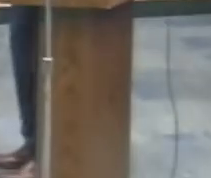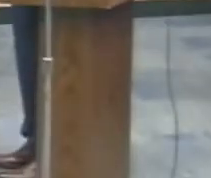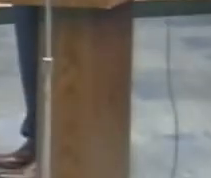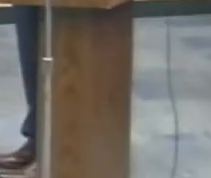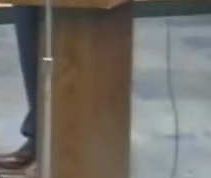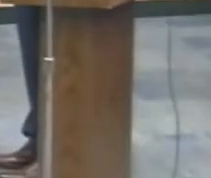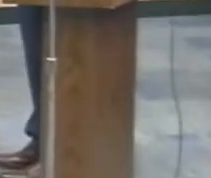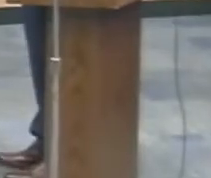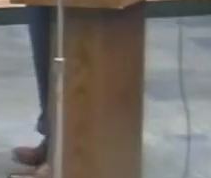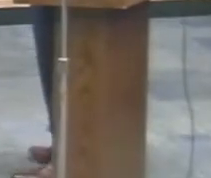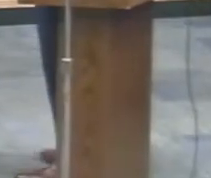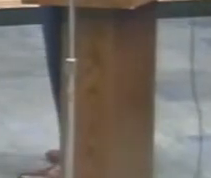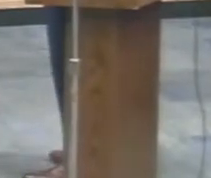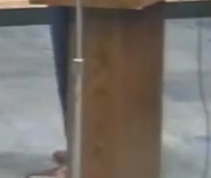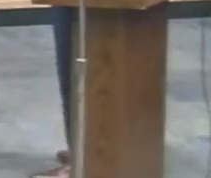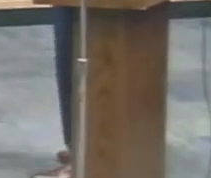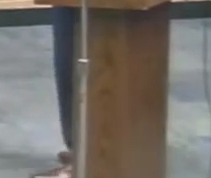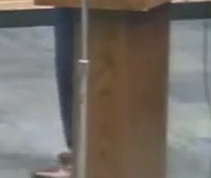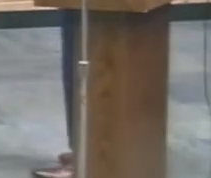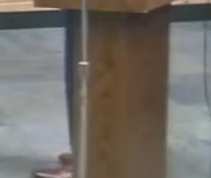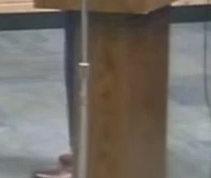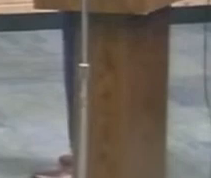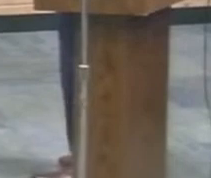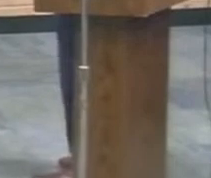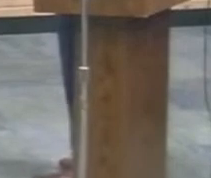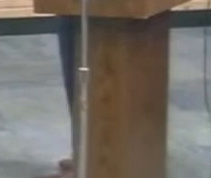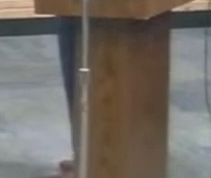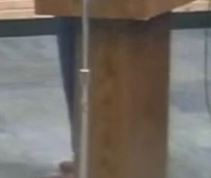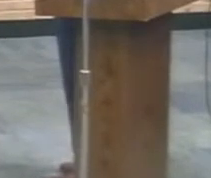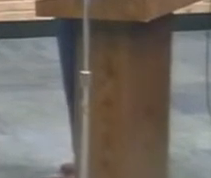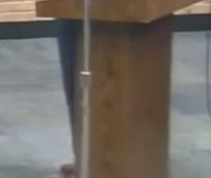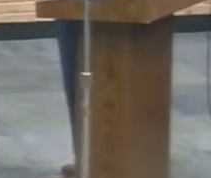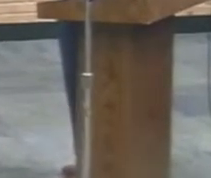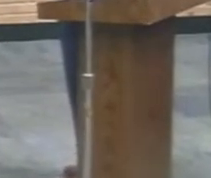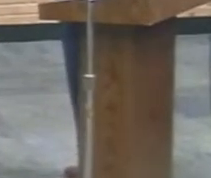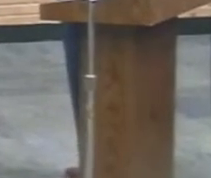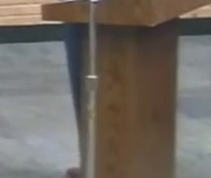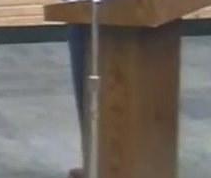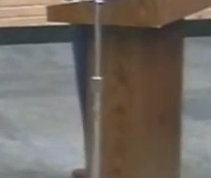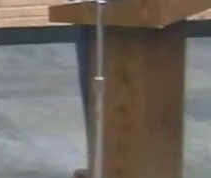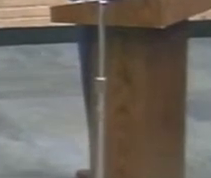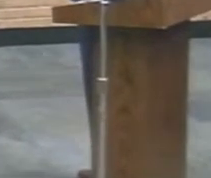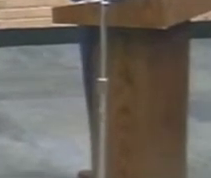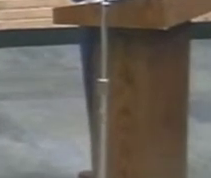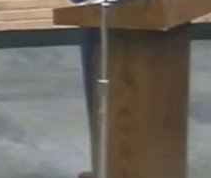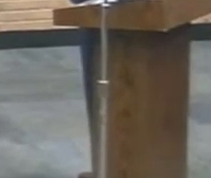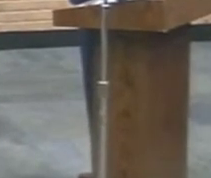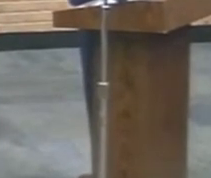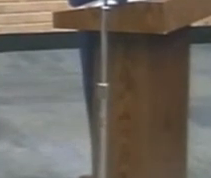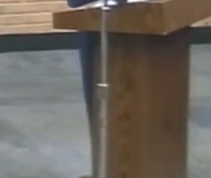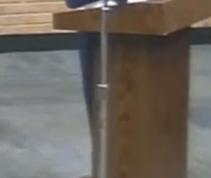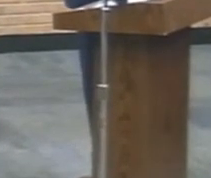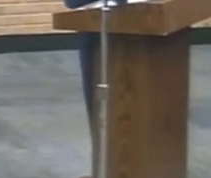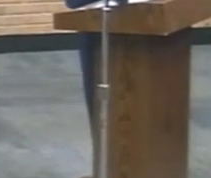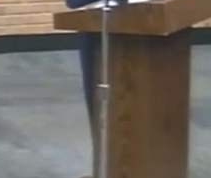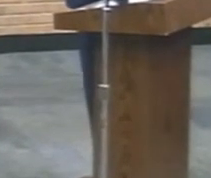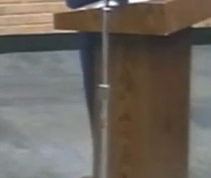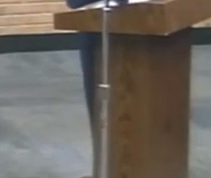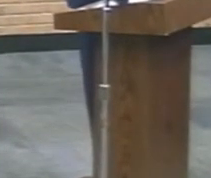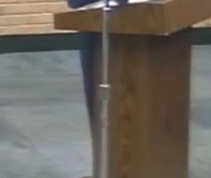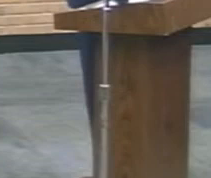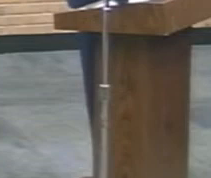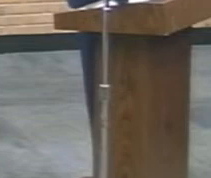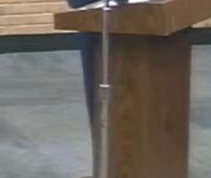And if you would please raise your right hand and repeat after me. I, Charles David Cathaldi,